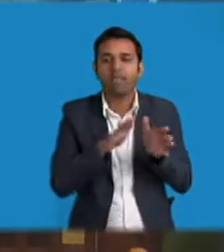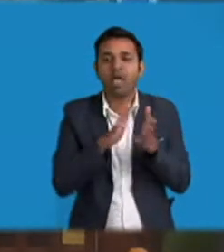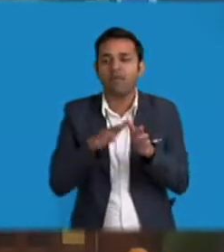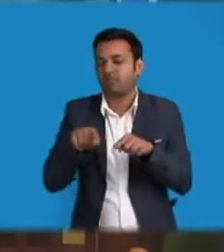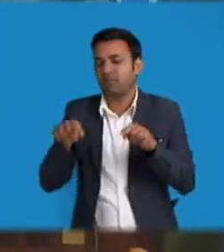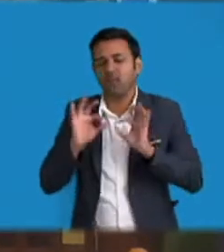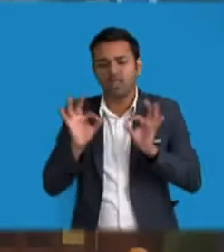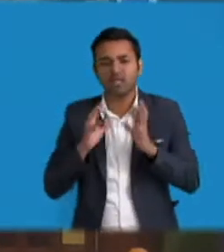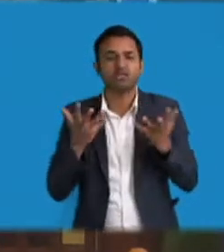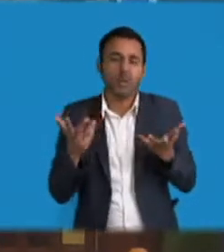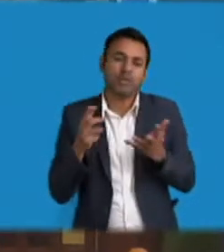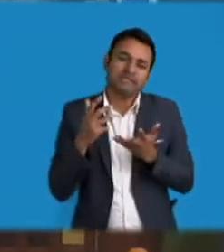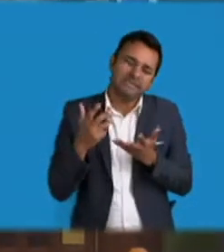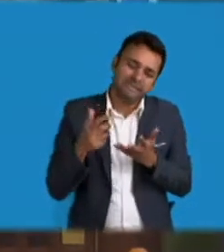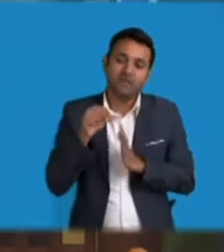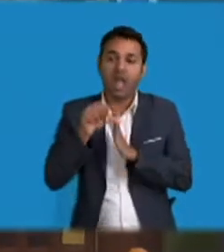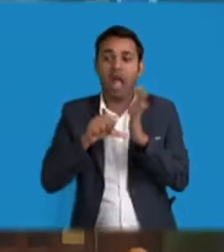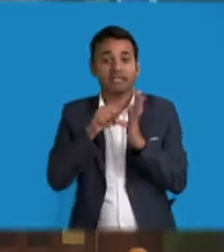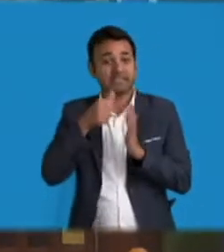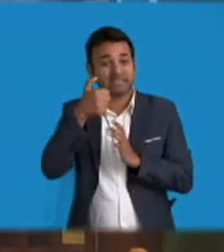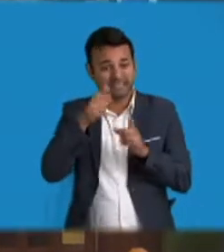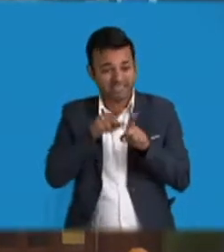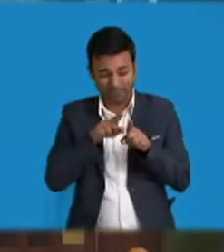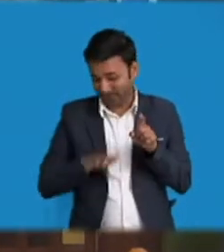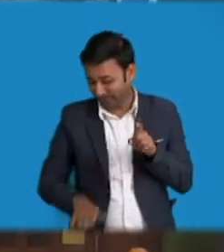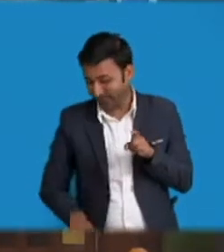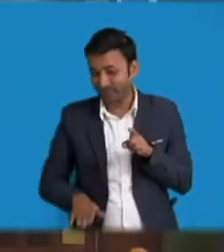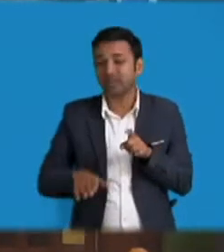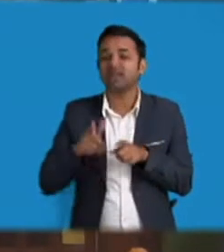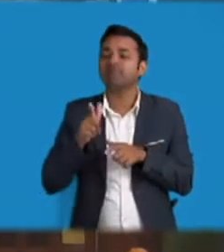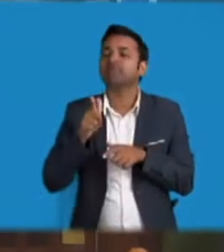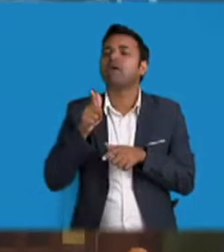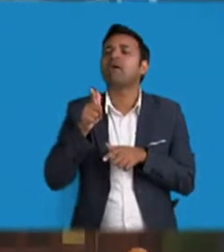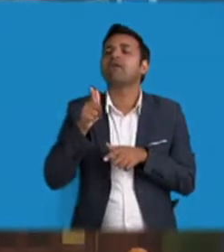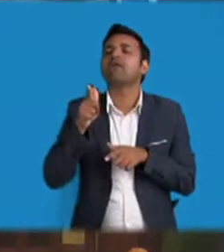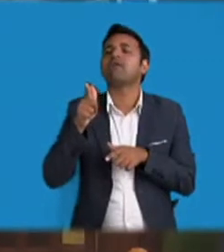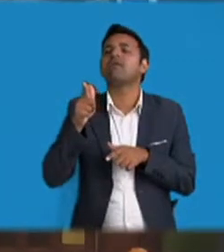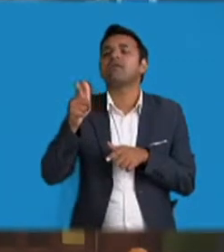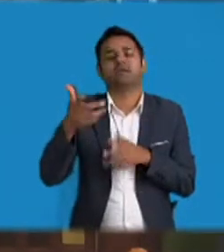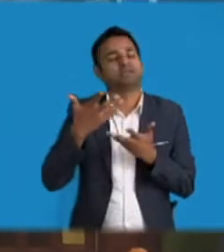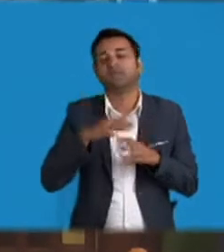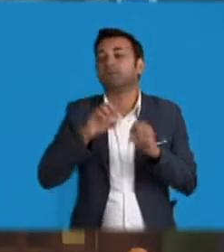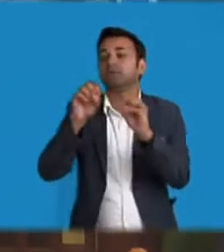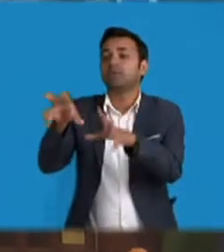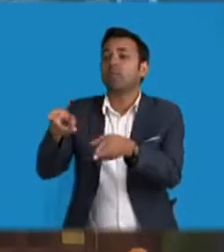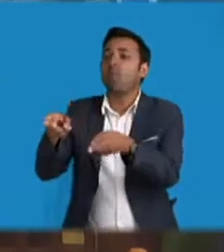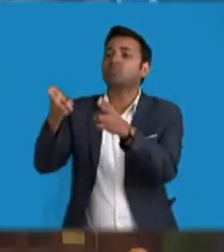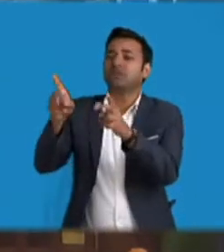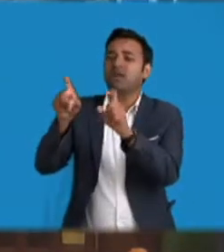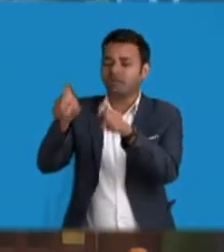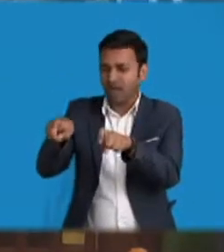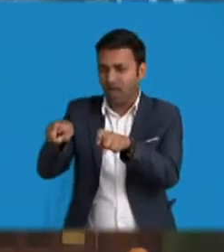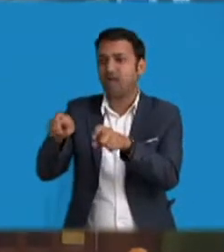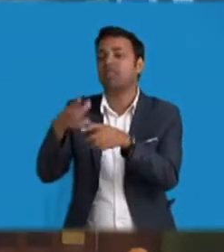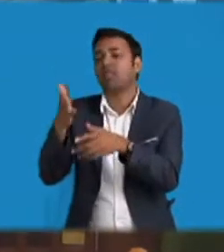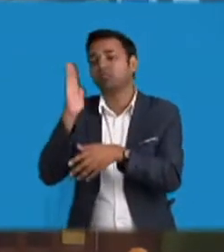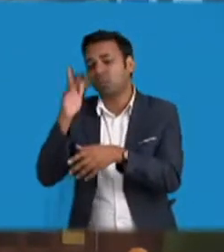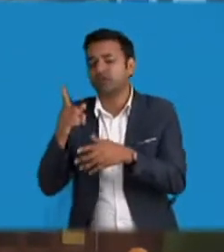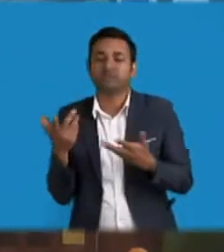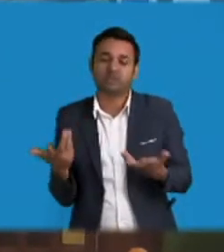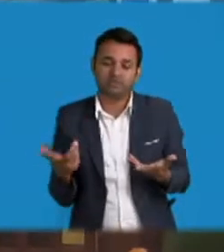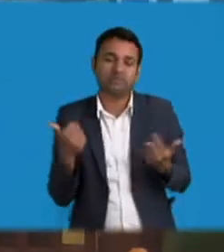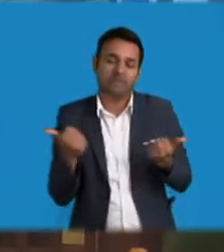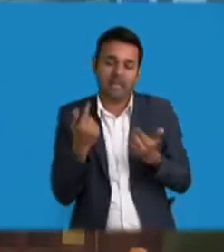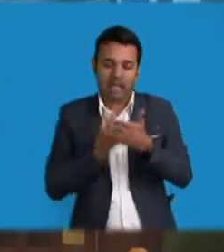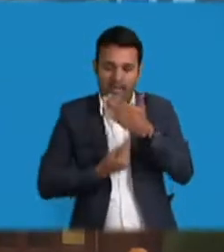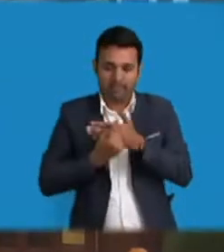6-year-old child to go away from home and stay in boarding, that has been an issue, and in some cases had